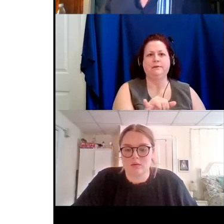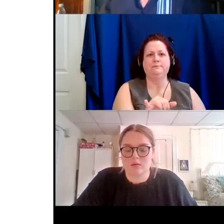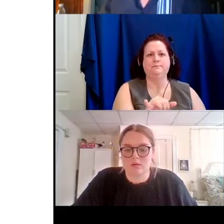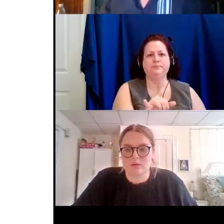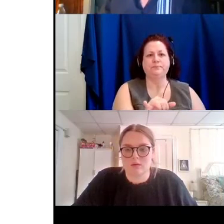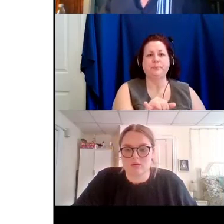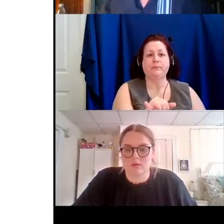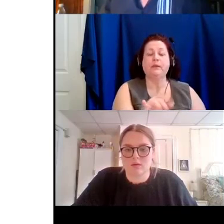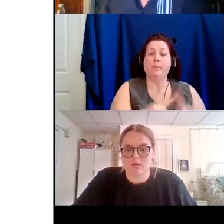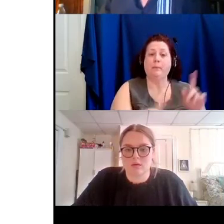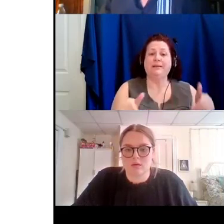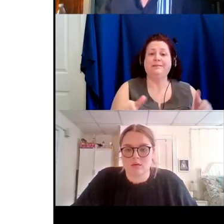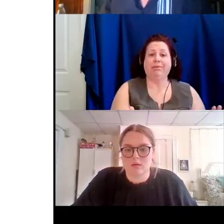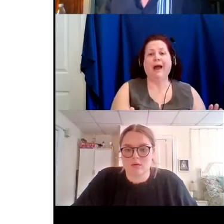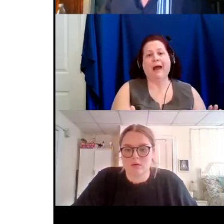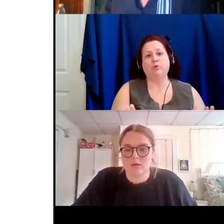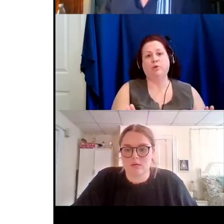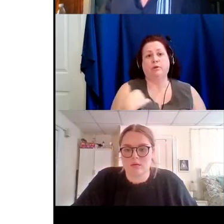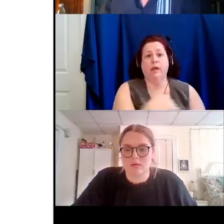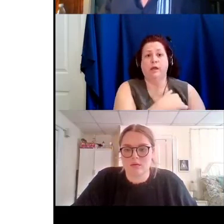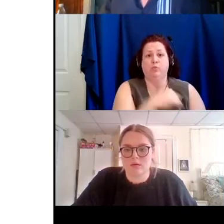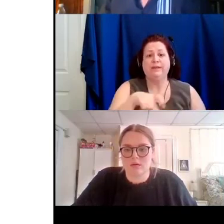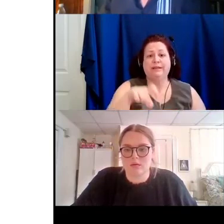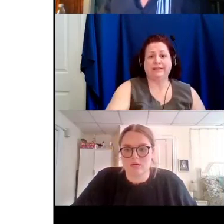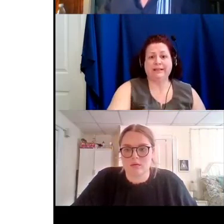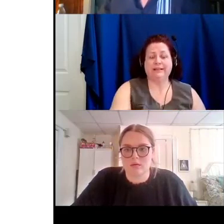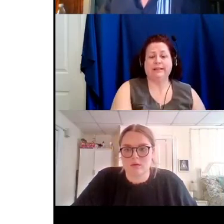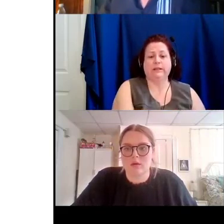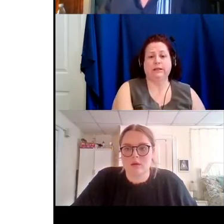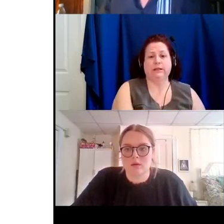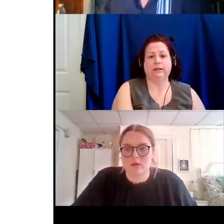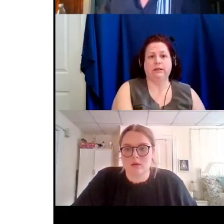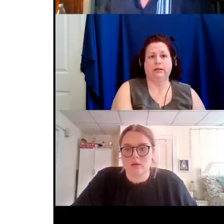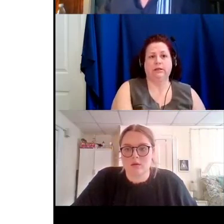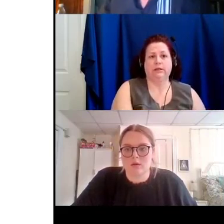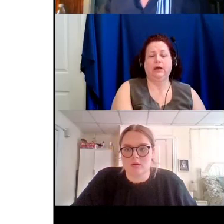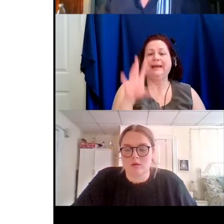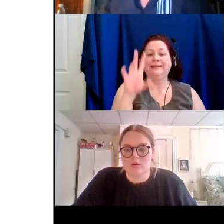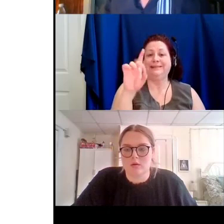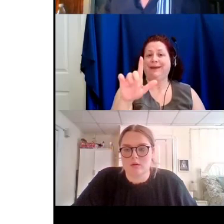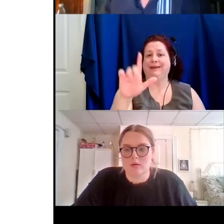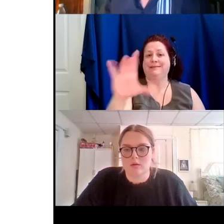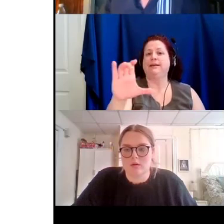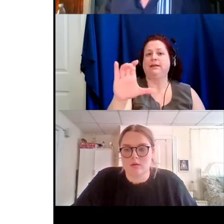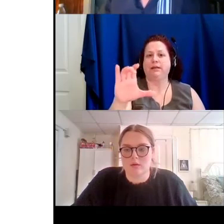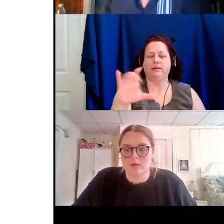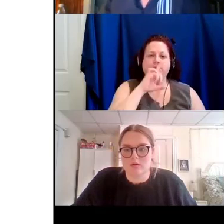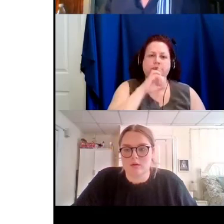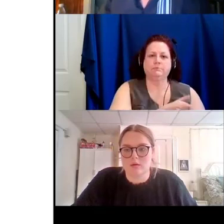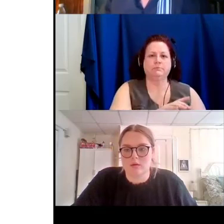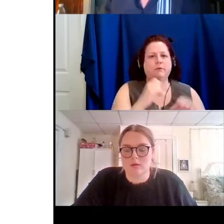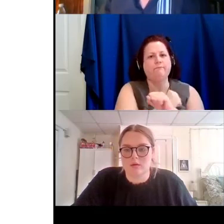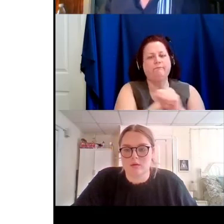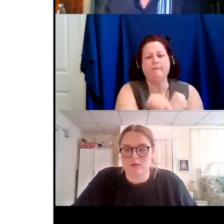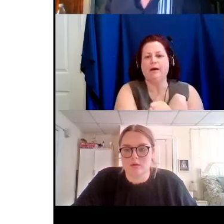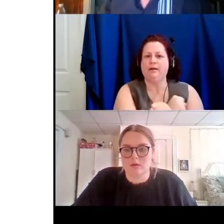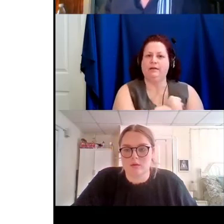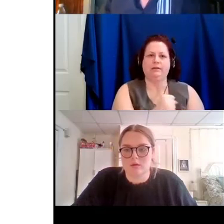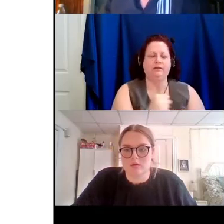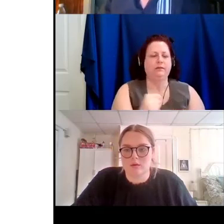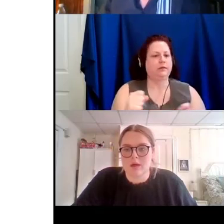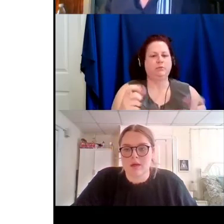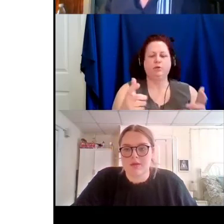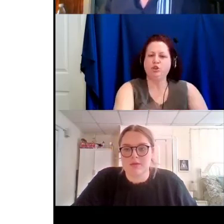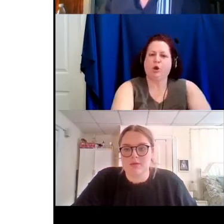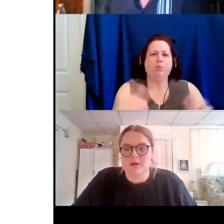But it is allowable, and we need to keep. And DLC is committed to keep fighting this fight until it is no longer